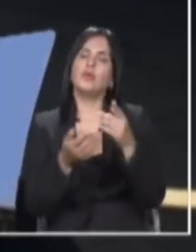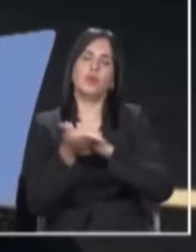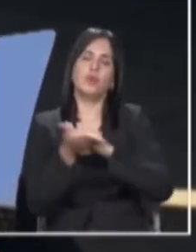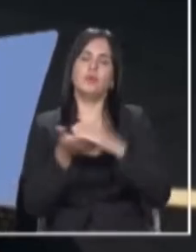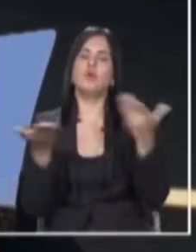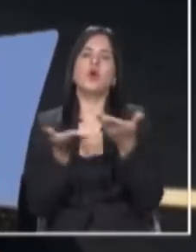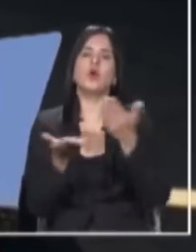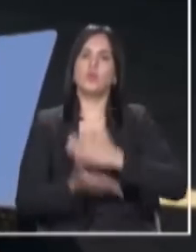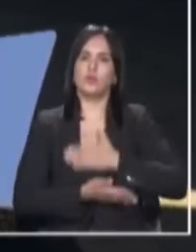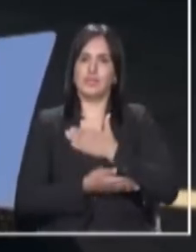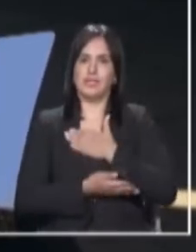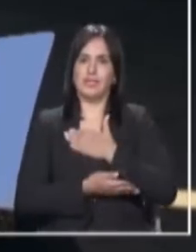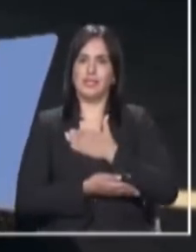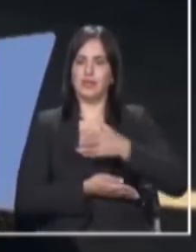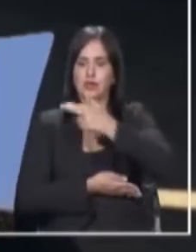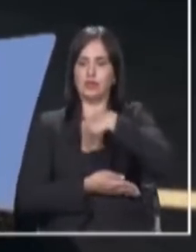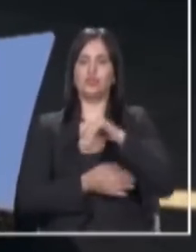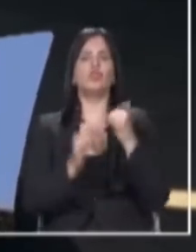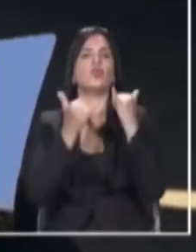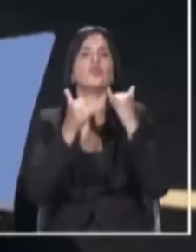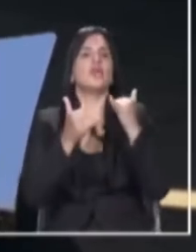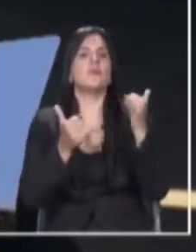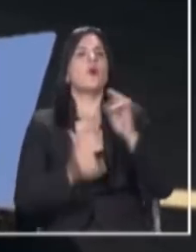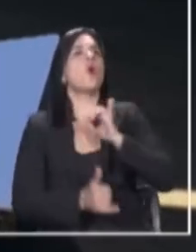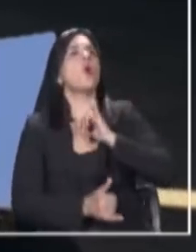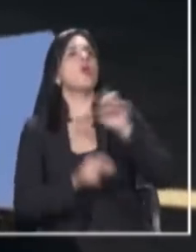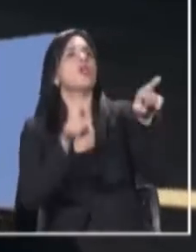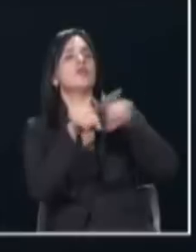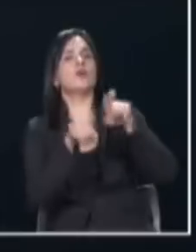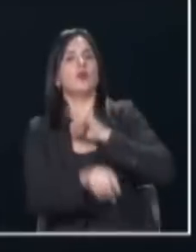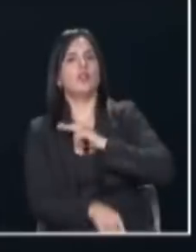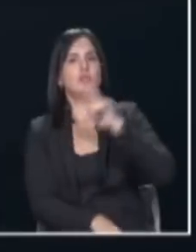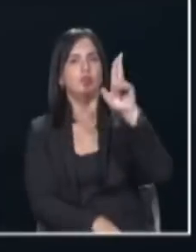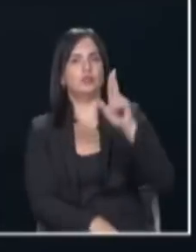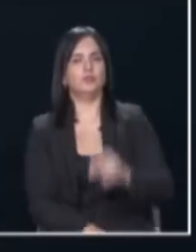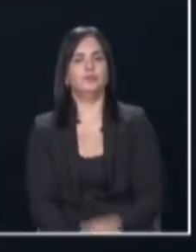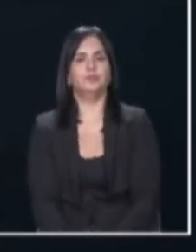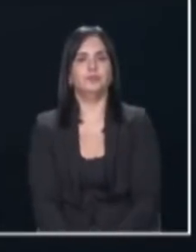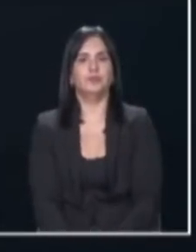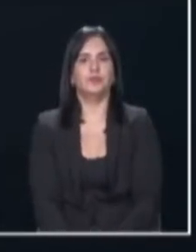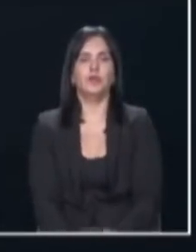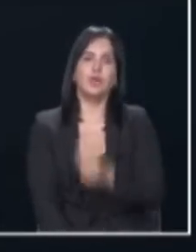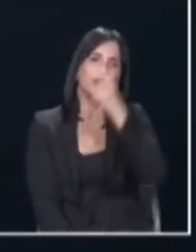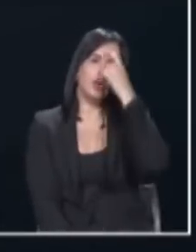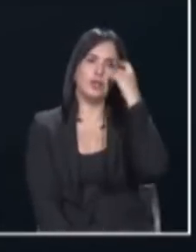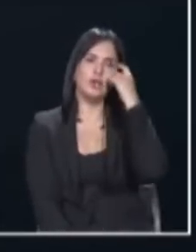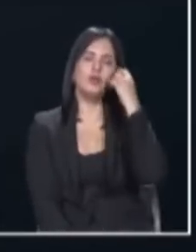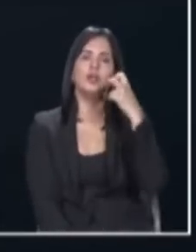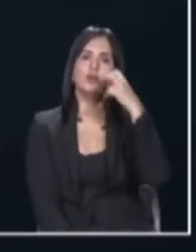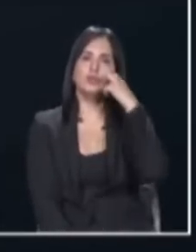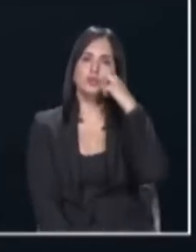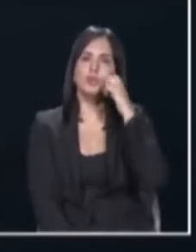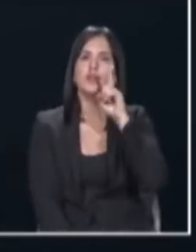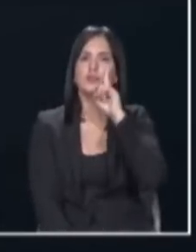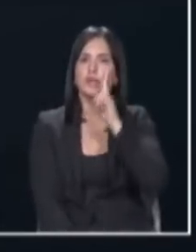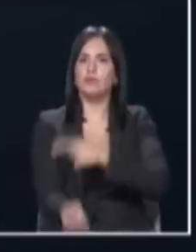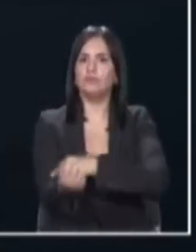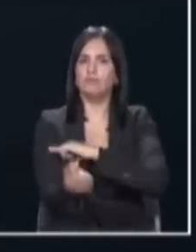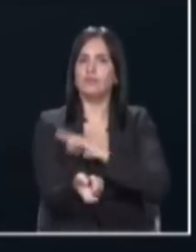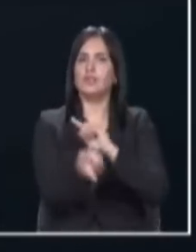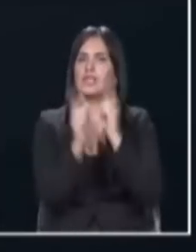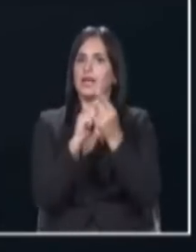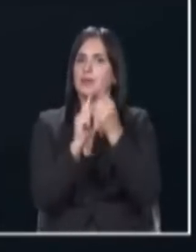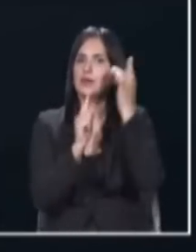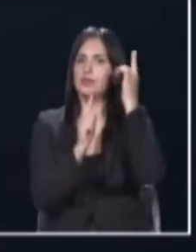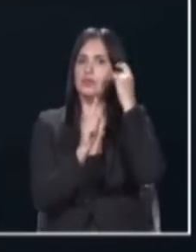you feel about us playing God I believe that humans have the potential to alter their biology through